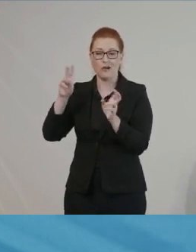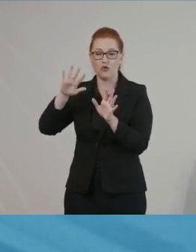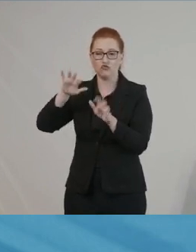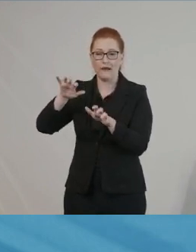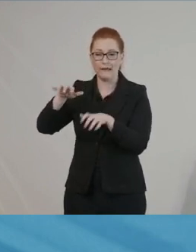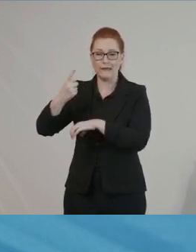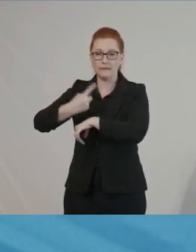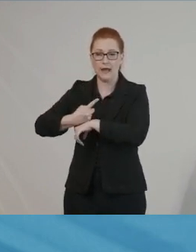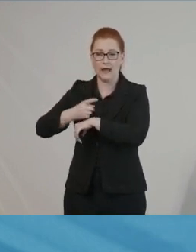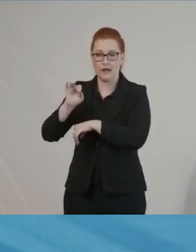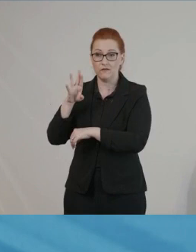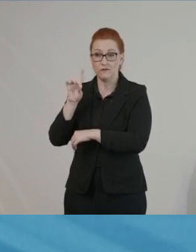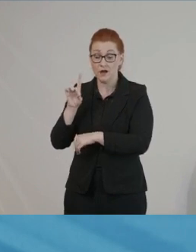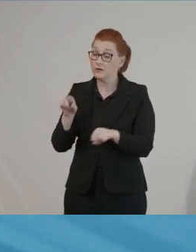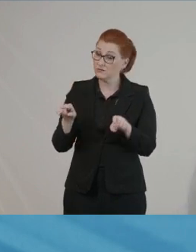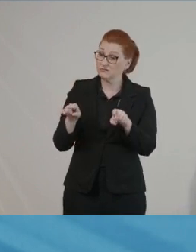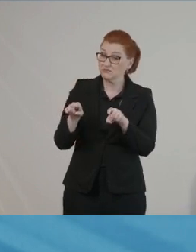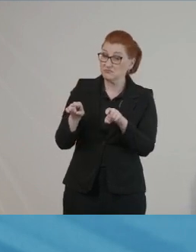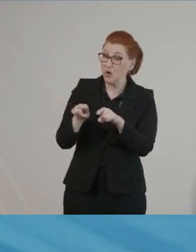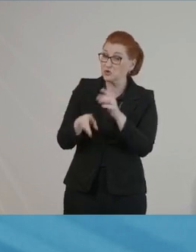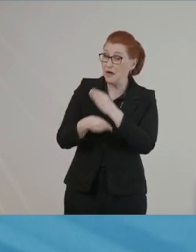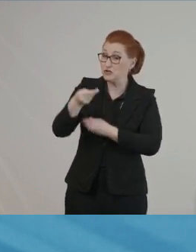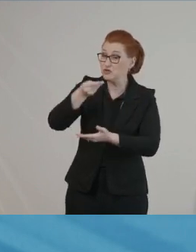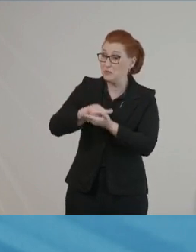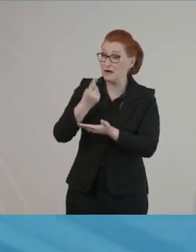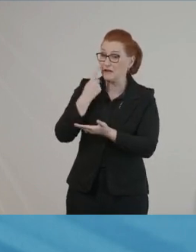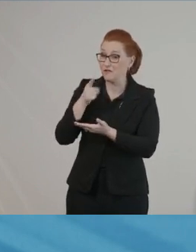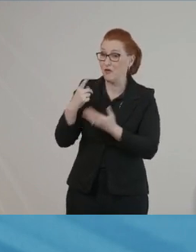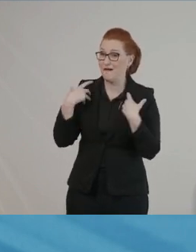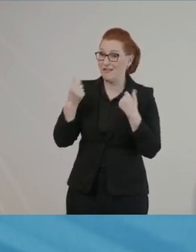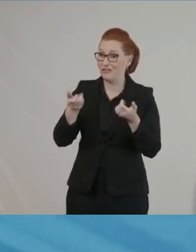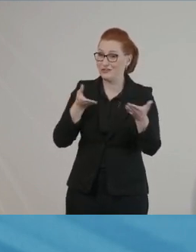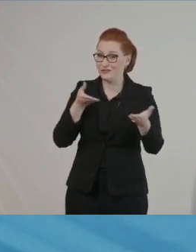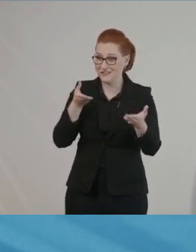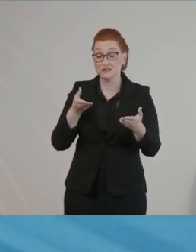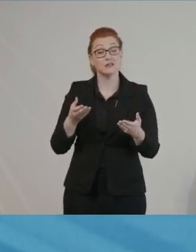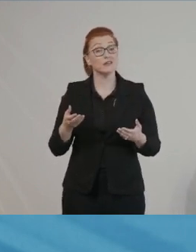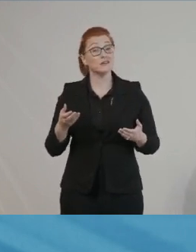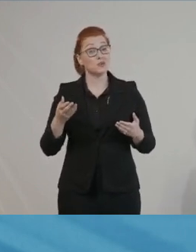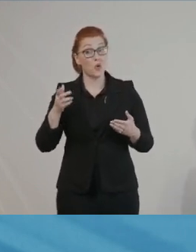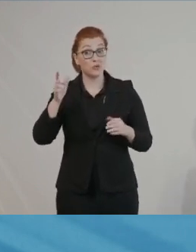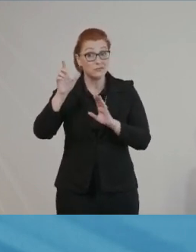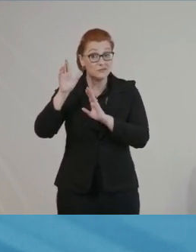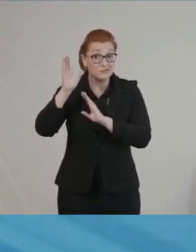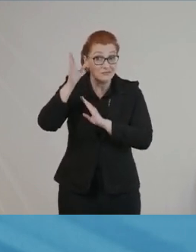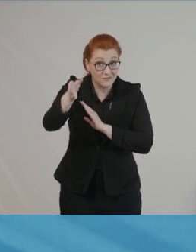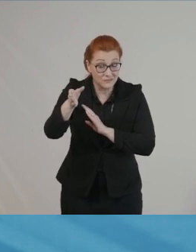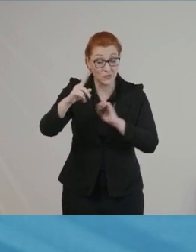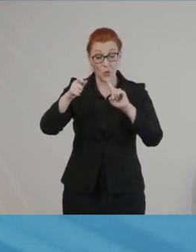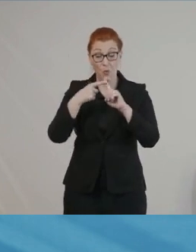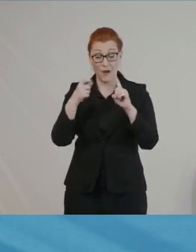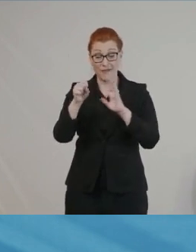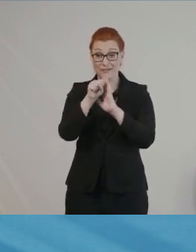in that funding. So, yeah, as the state comes back up brighter and stronger and our economy